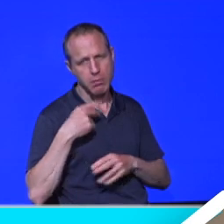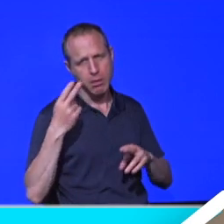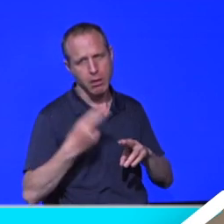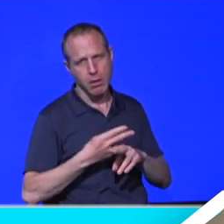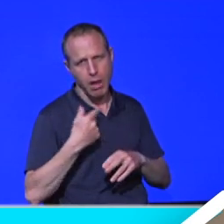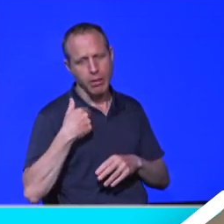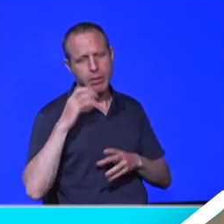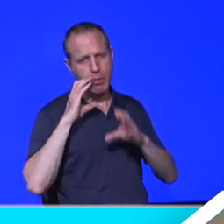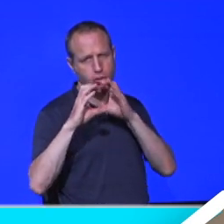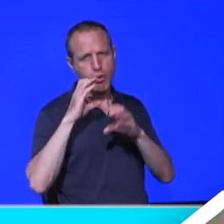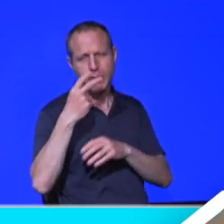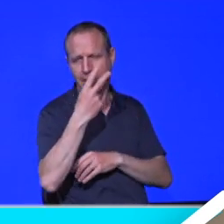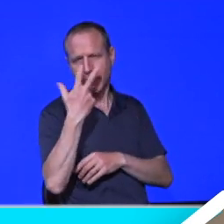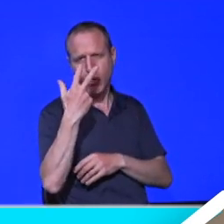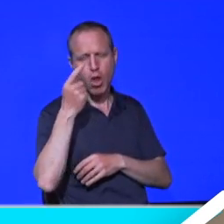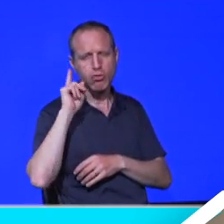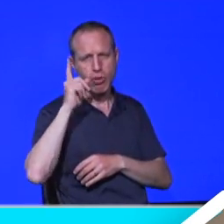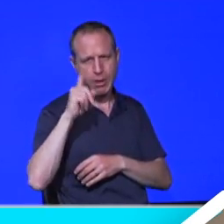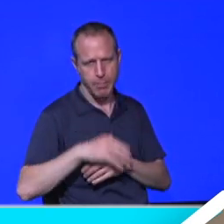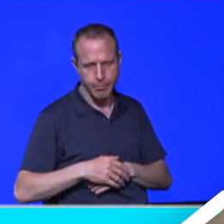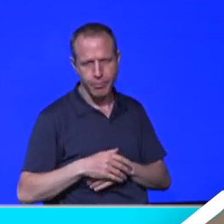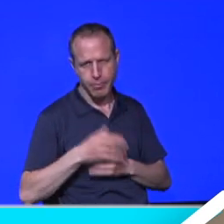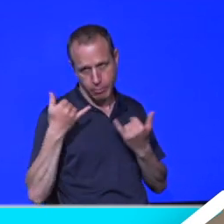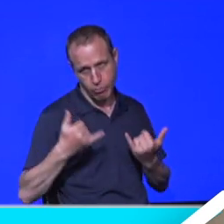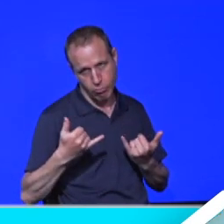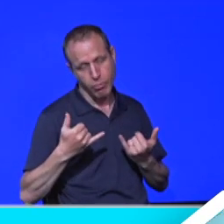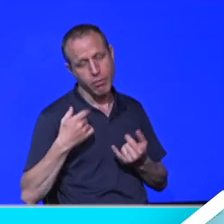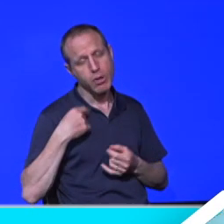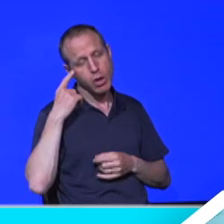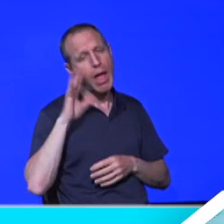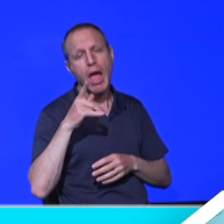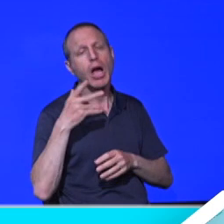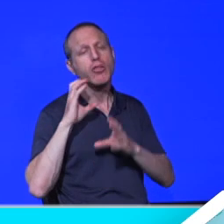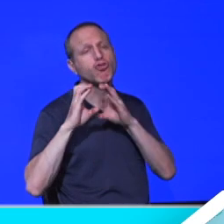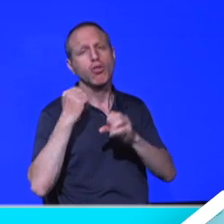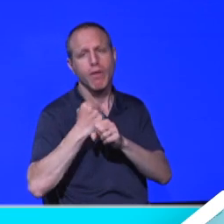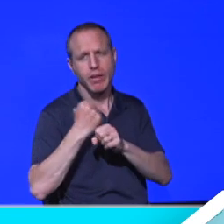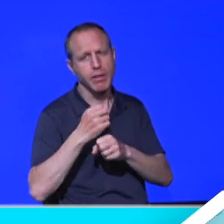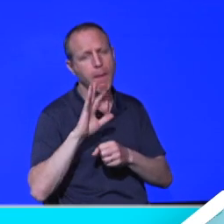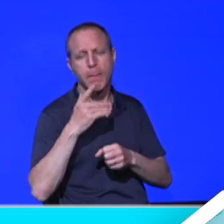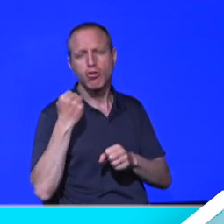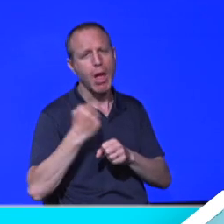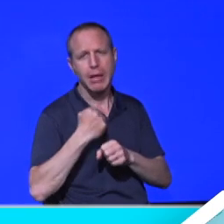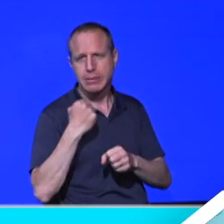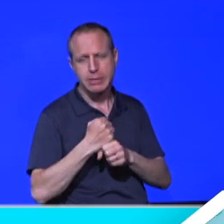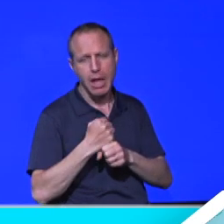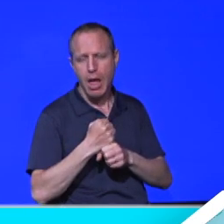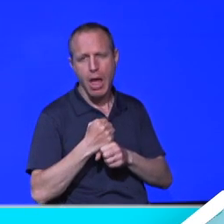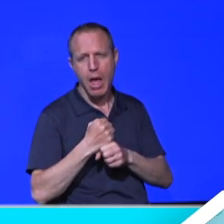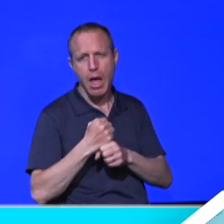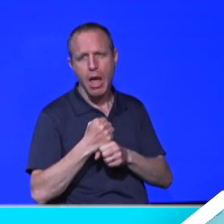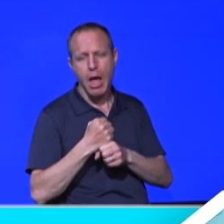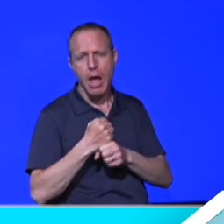I've been in the media for 23 years now, and I know how it works. But what made like